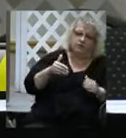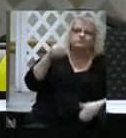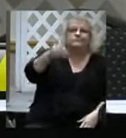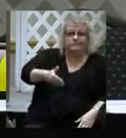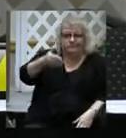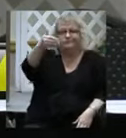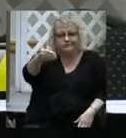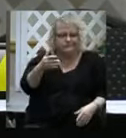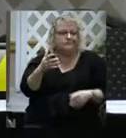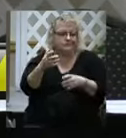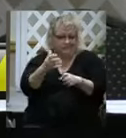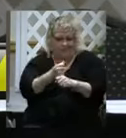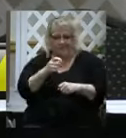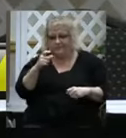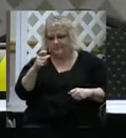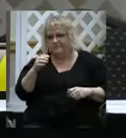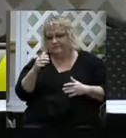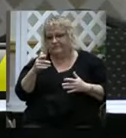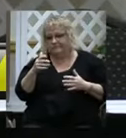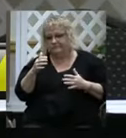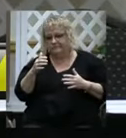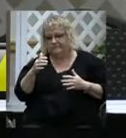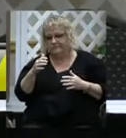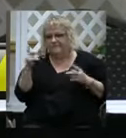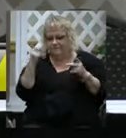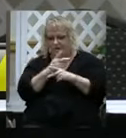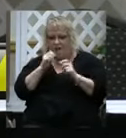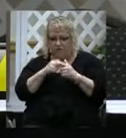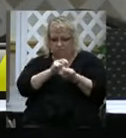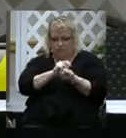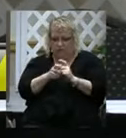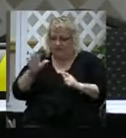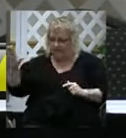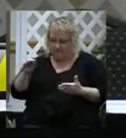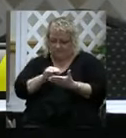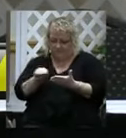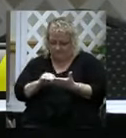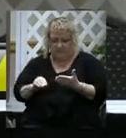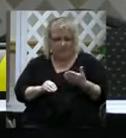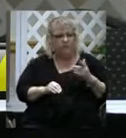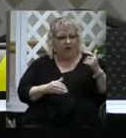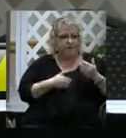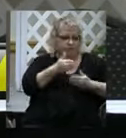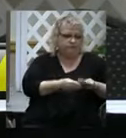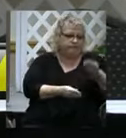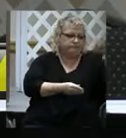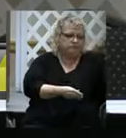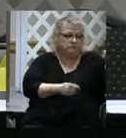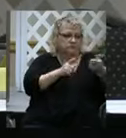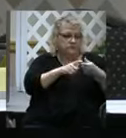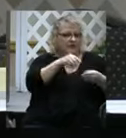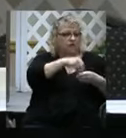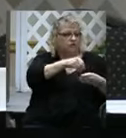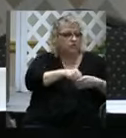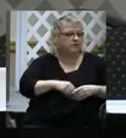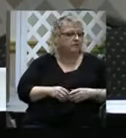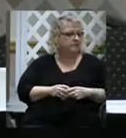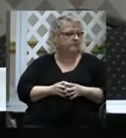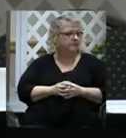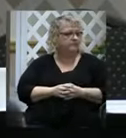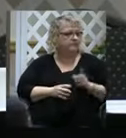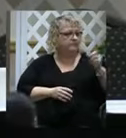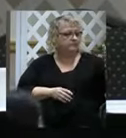routinely will have to figure out ways to translate that. So we have processes for that internally.